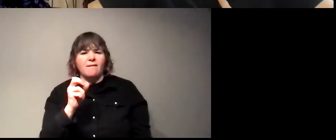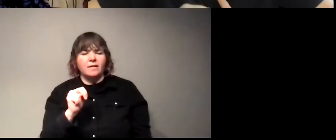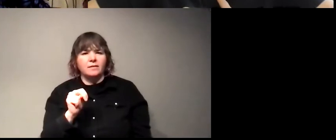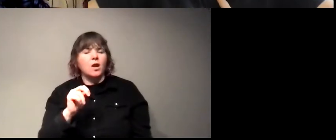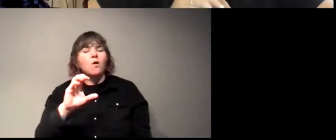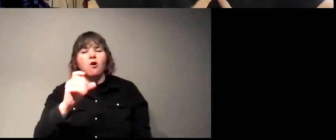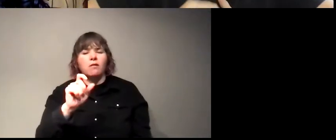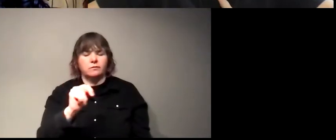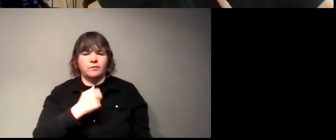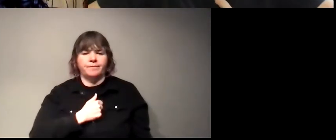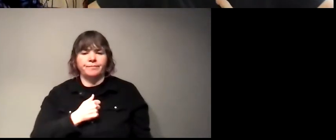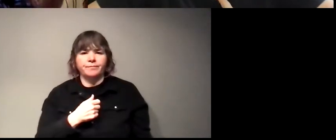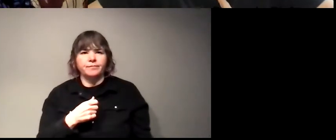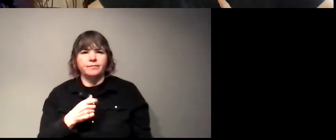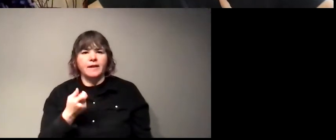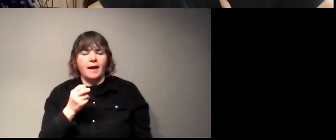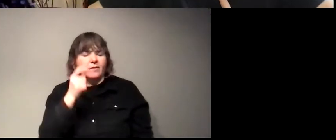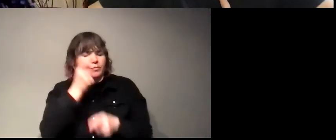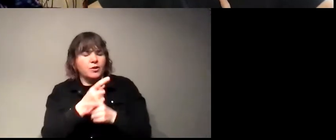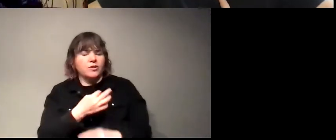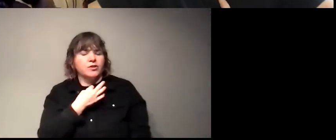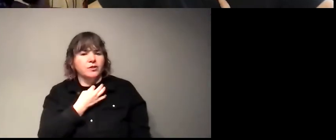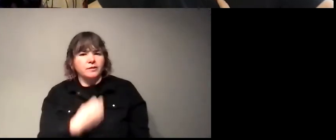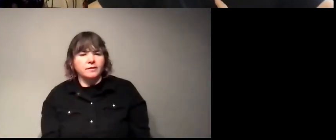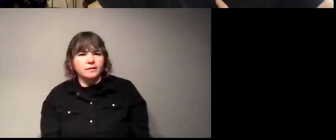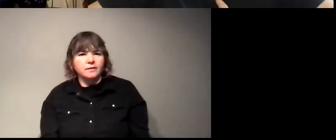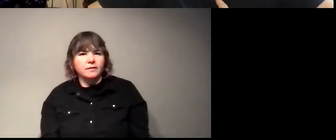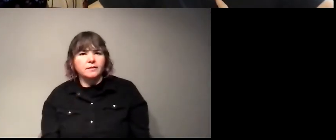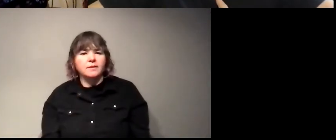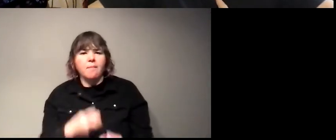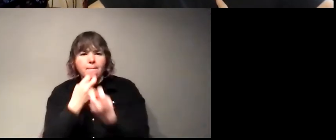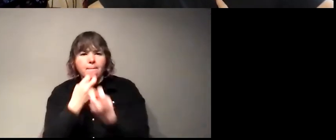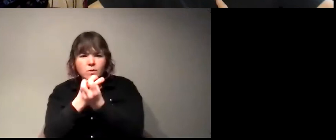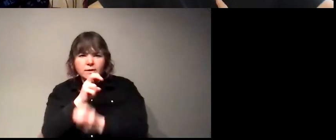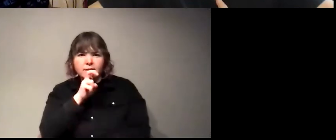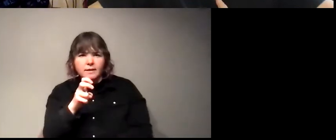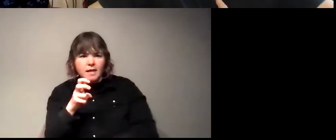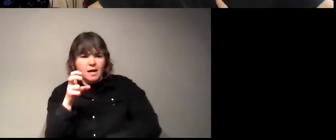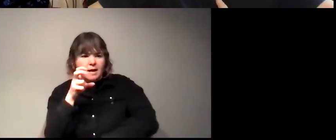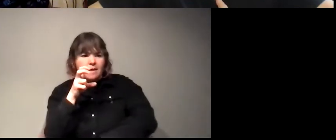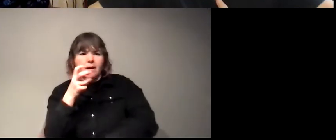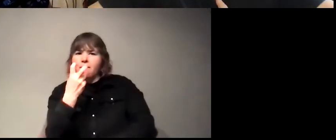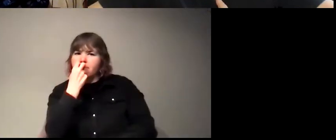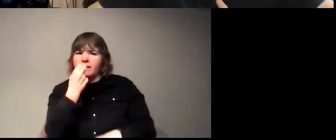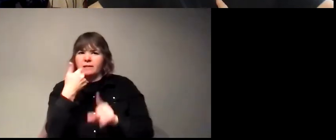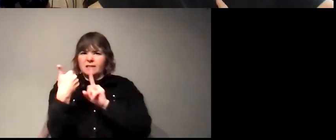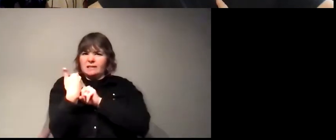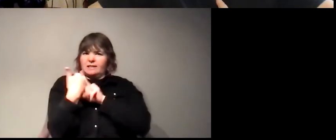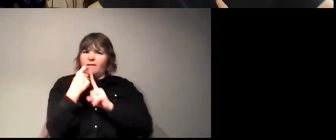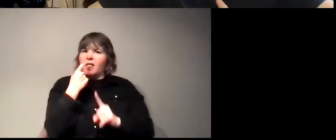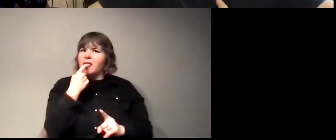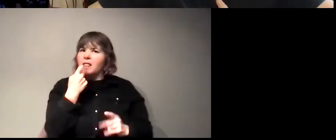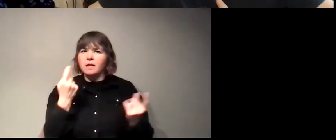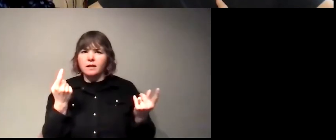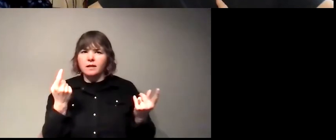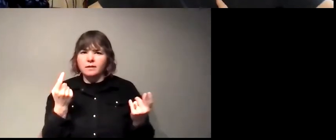Colin actually wants to know, Gavin's brother, what happens if a venomous snake bites its own tongue?